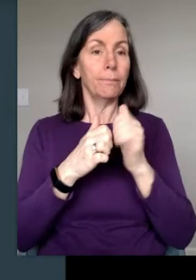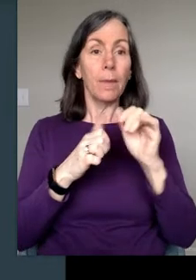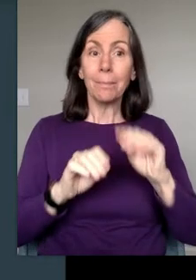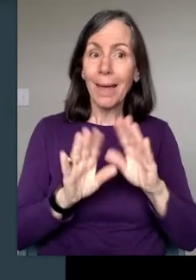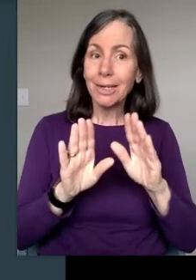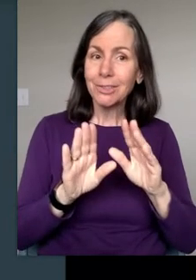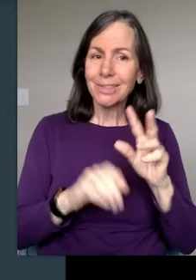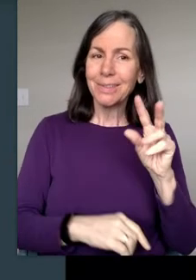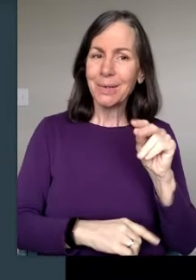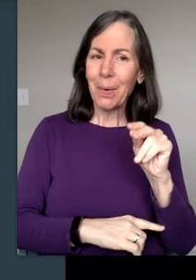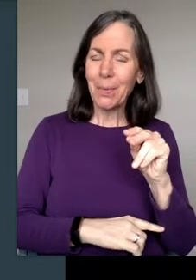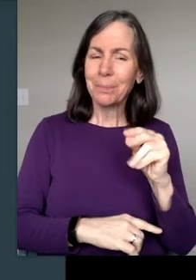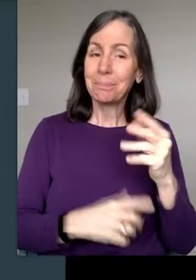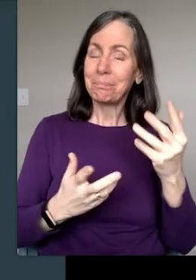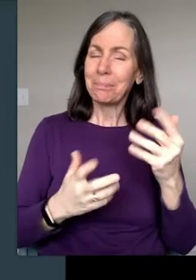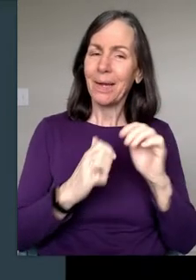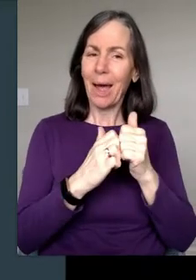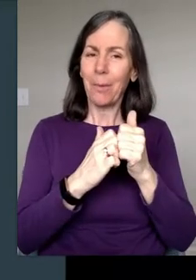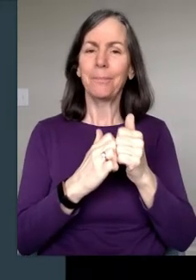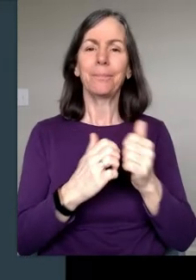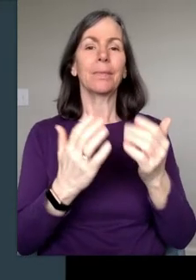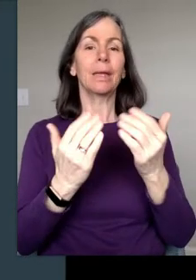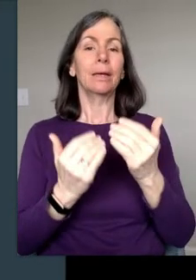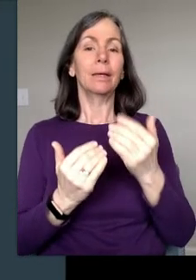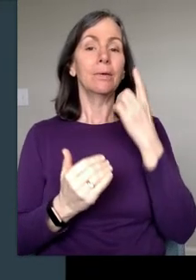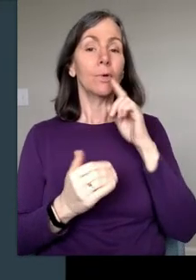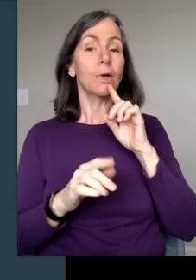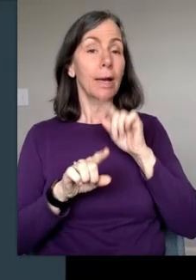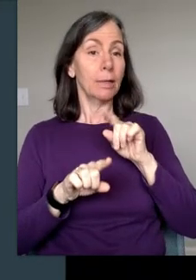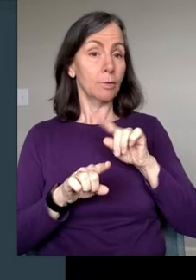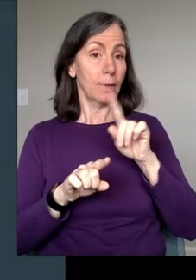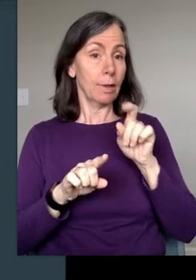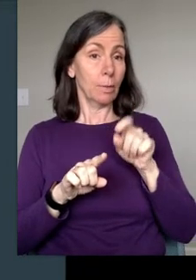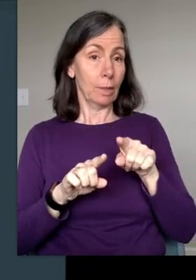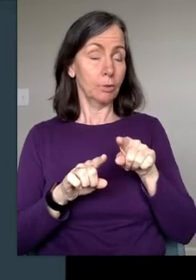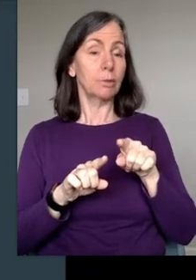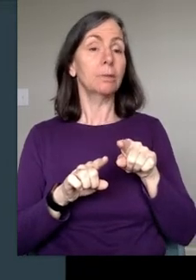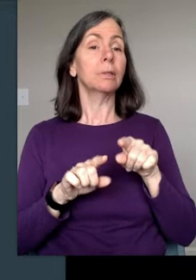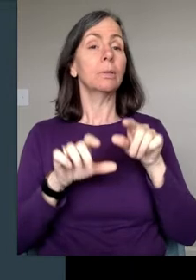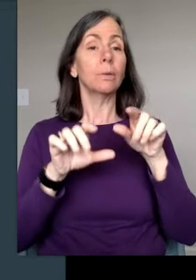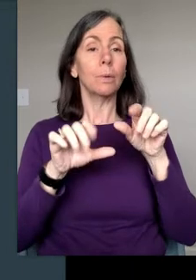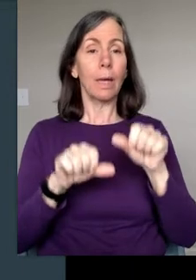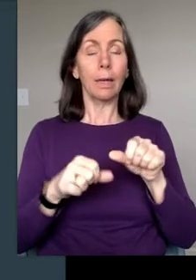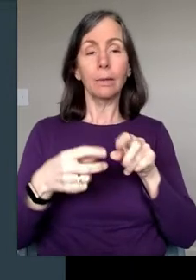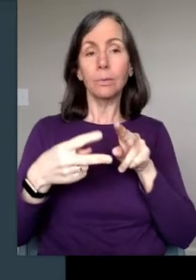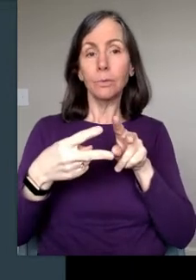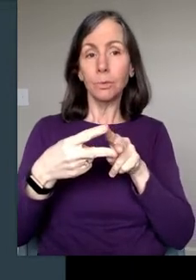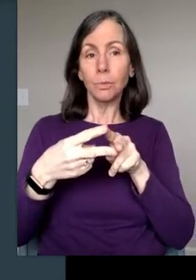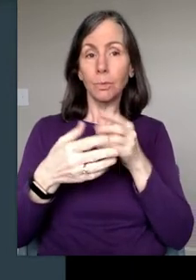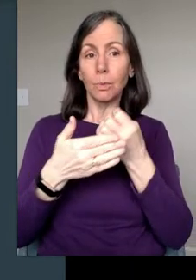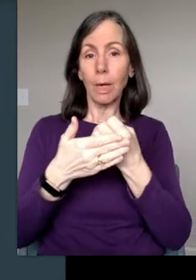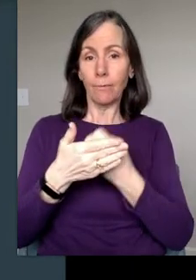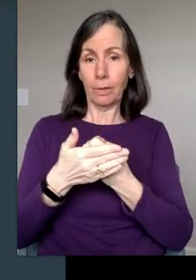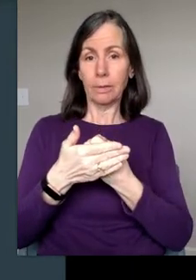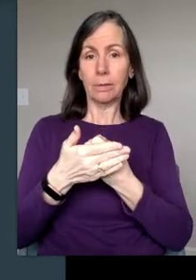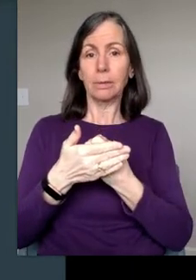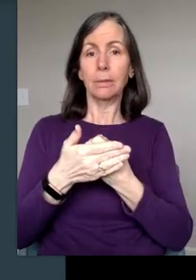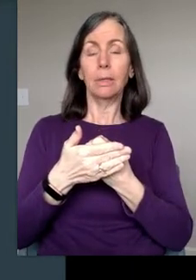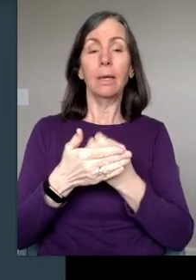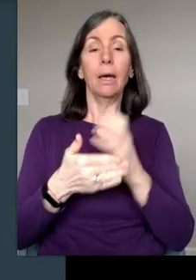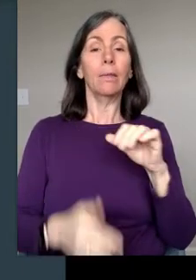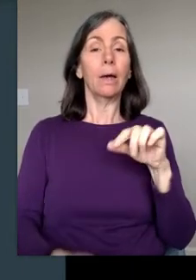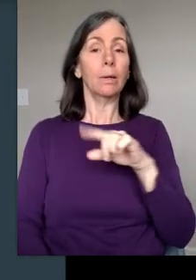How? You're going to be able to answer this question by using 2 pieces of evidence: the quiz you